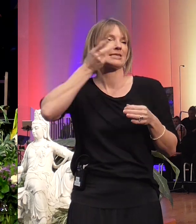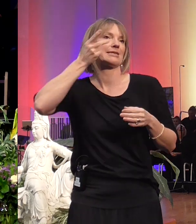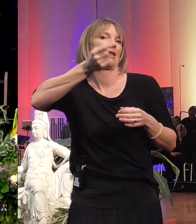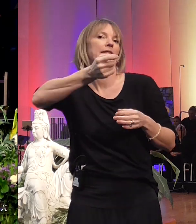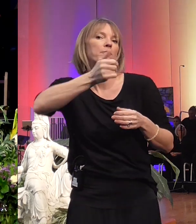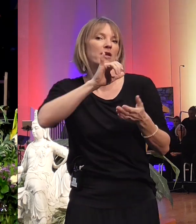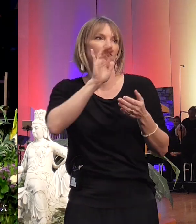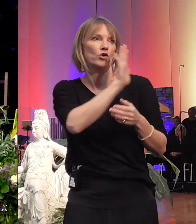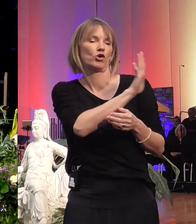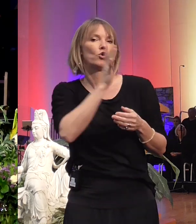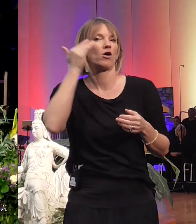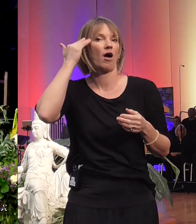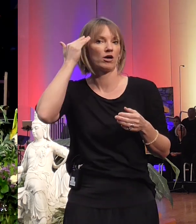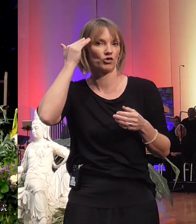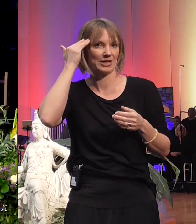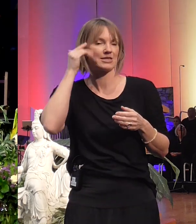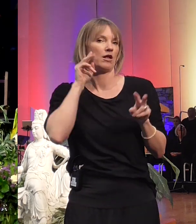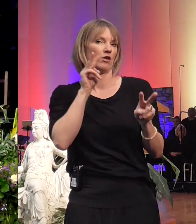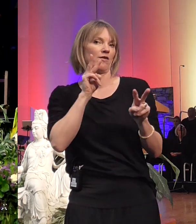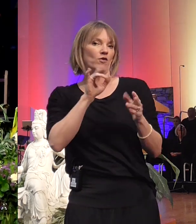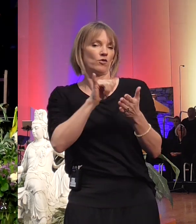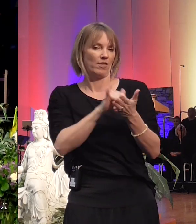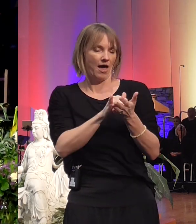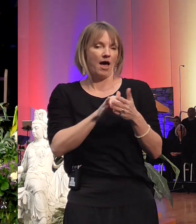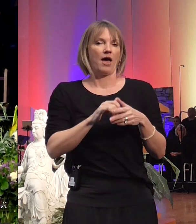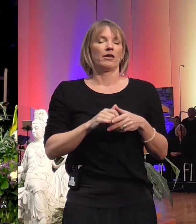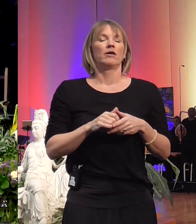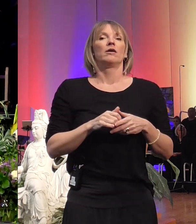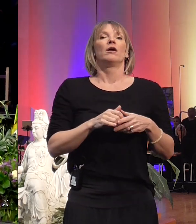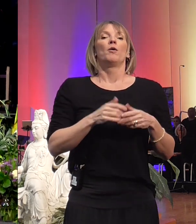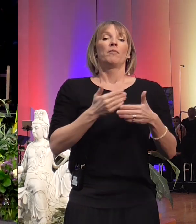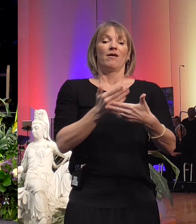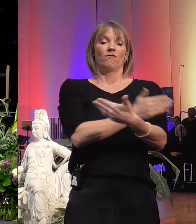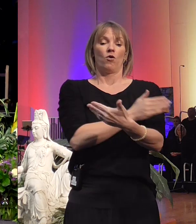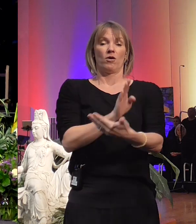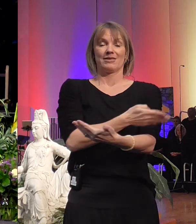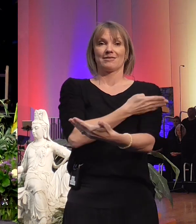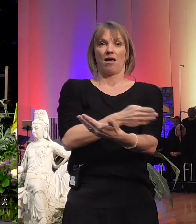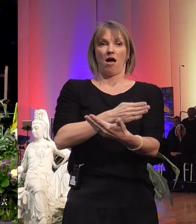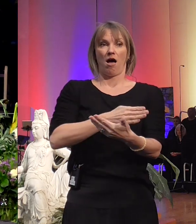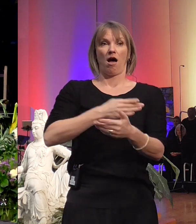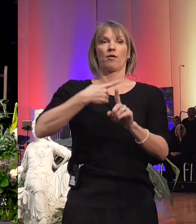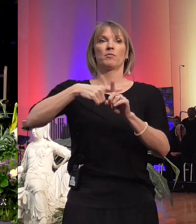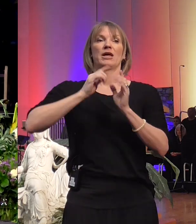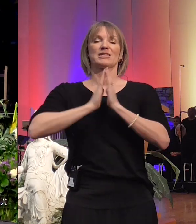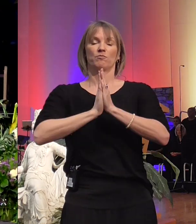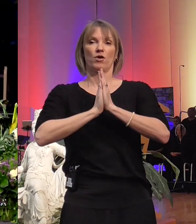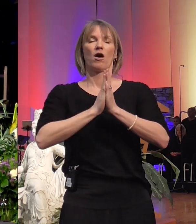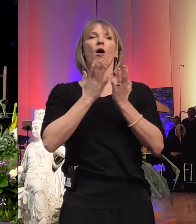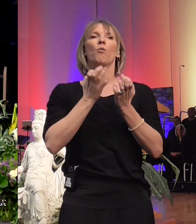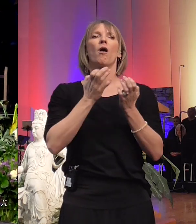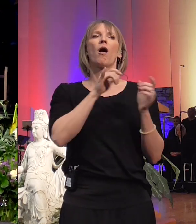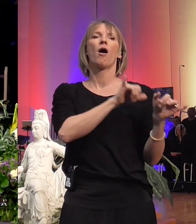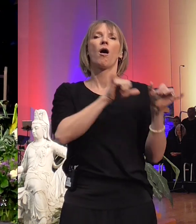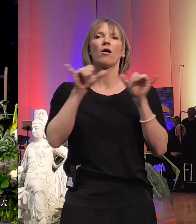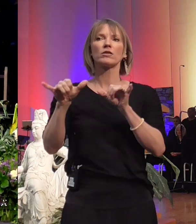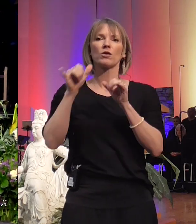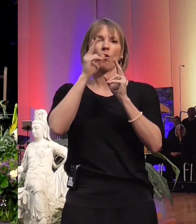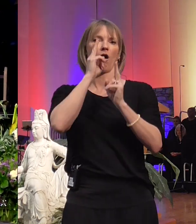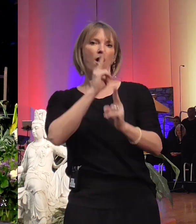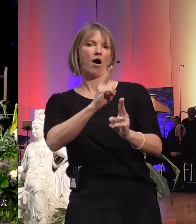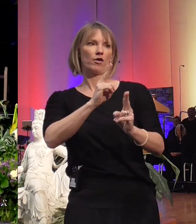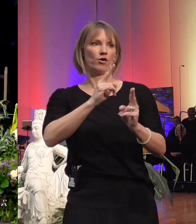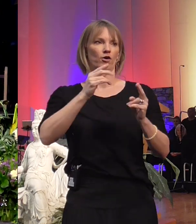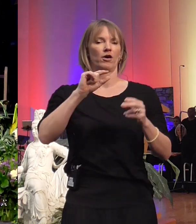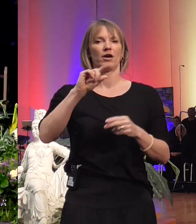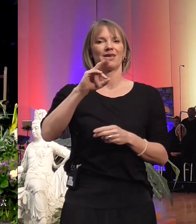that consciousness. So I'm really looking forward to that. And before we go into our song and prayer, I want to also honor a guest we